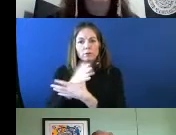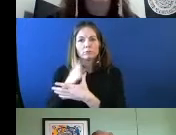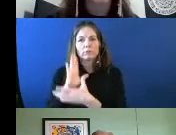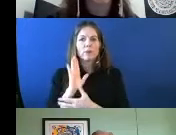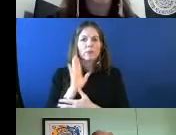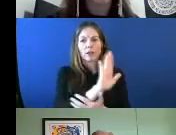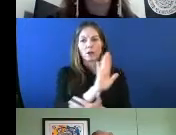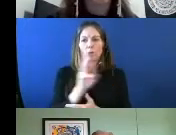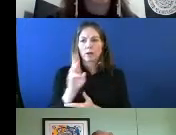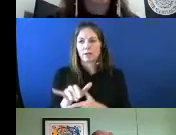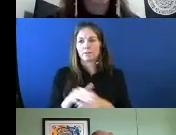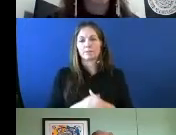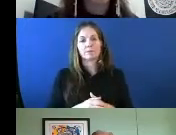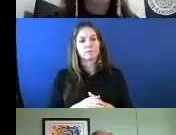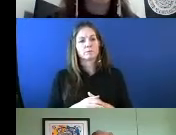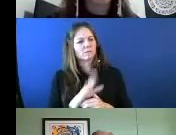else?